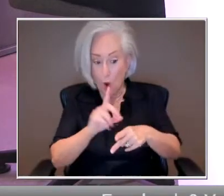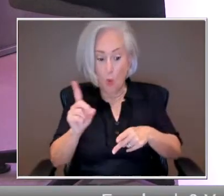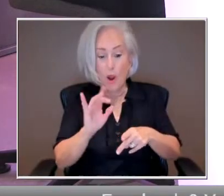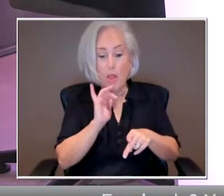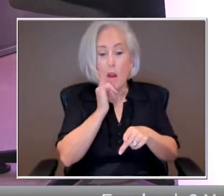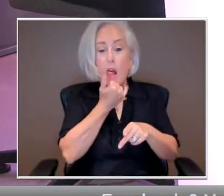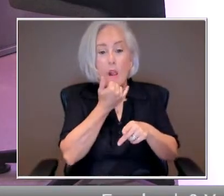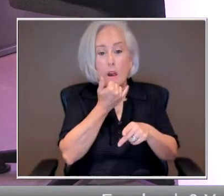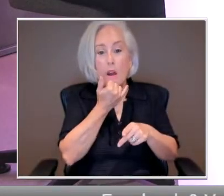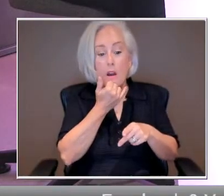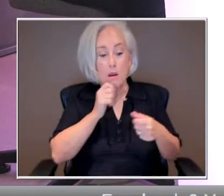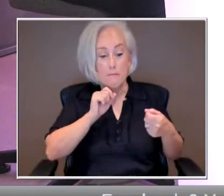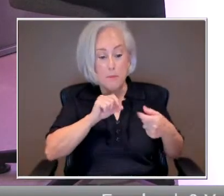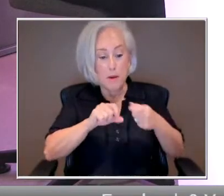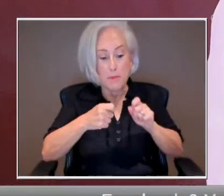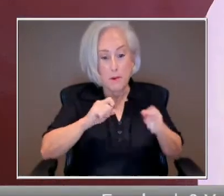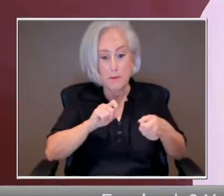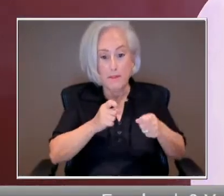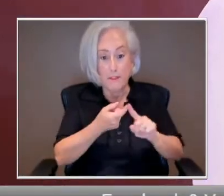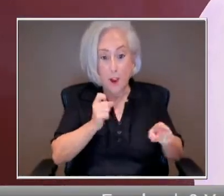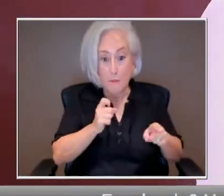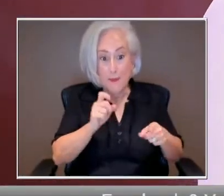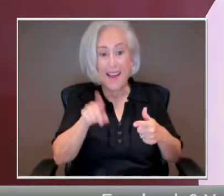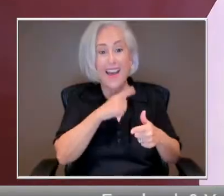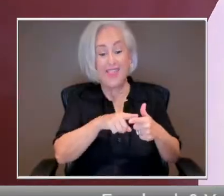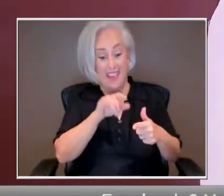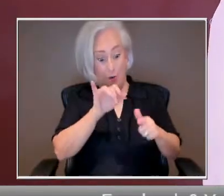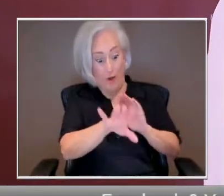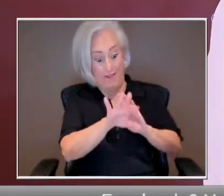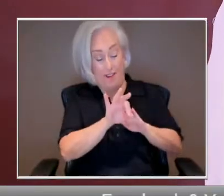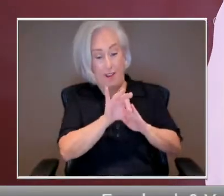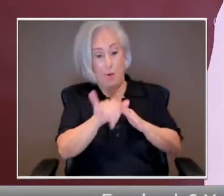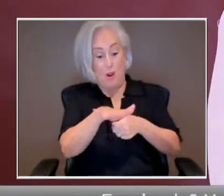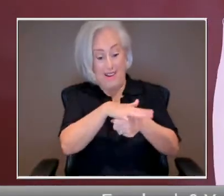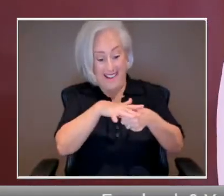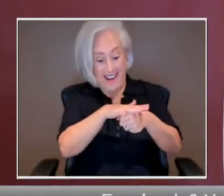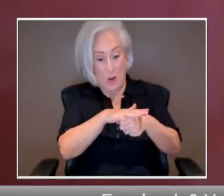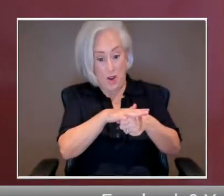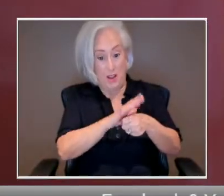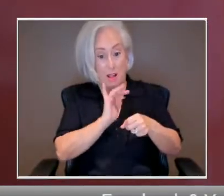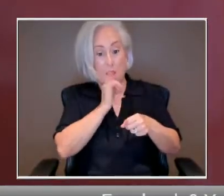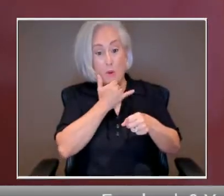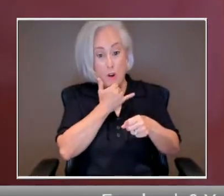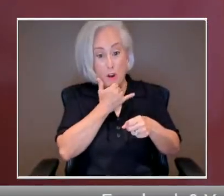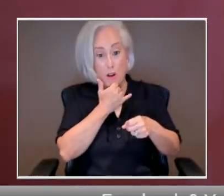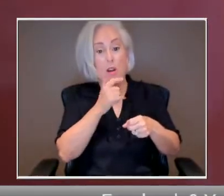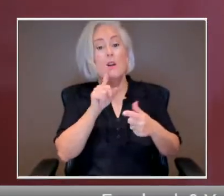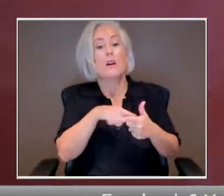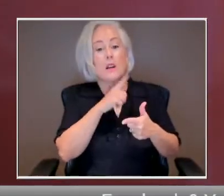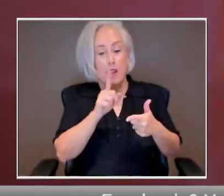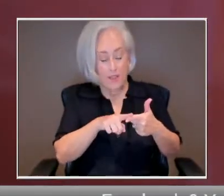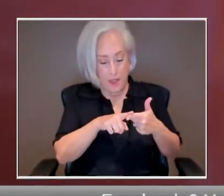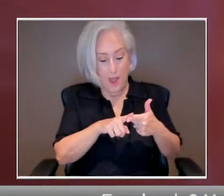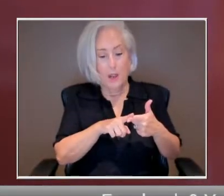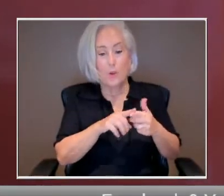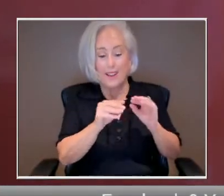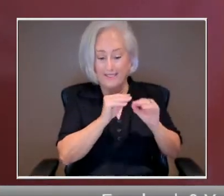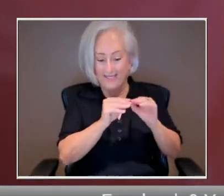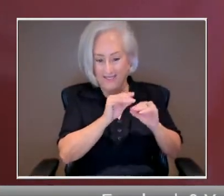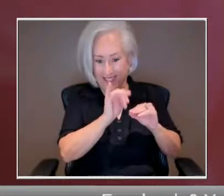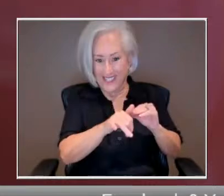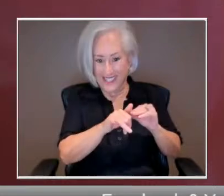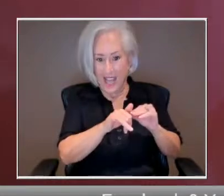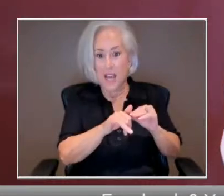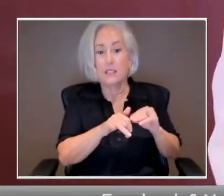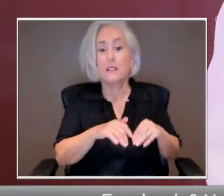those? Yes. So sometimes, because there are different types of SVT, sometimes it could be what's called AV node reentrant tachycardia, where we have to cauterize in the middle of the